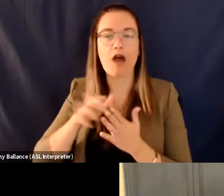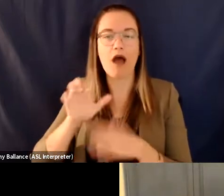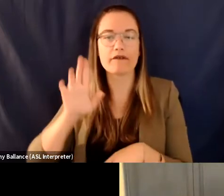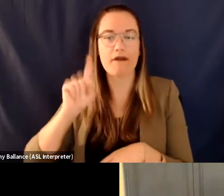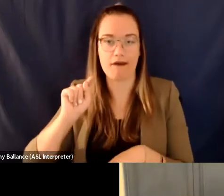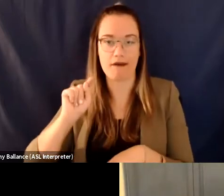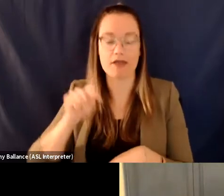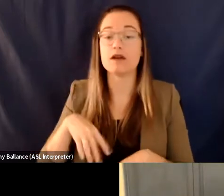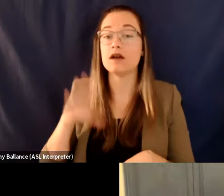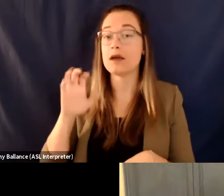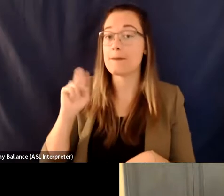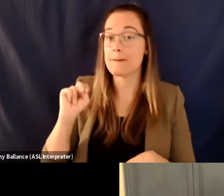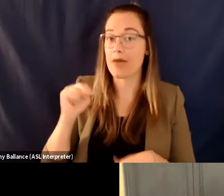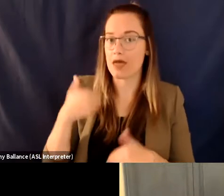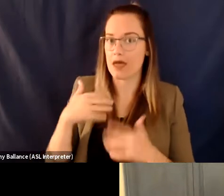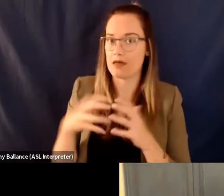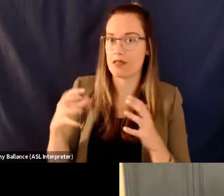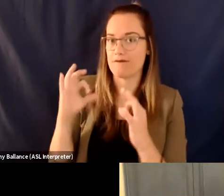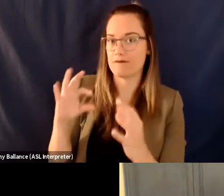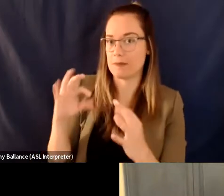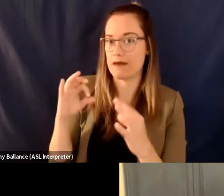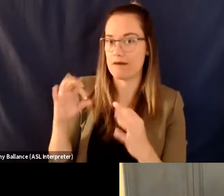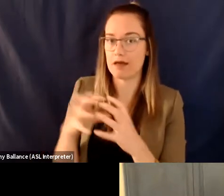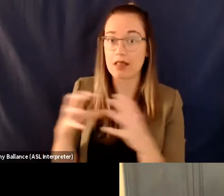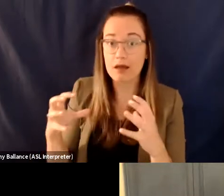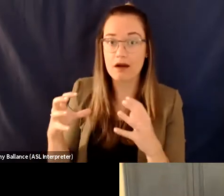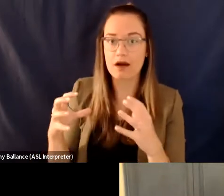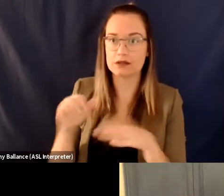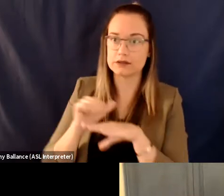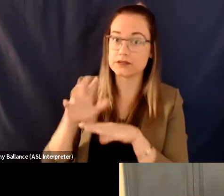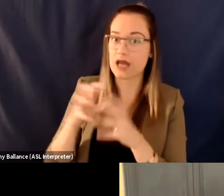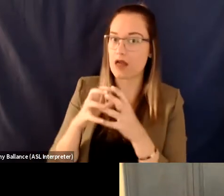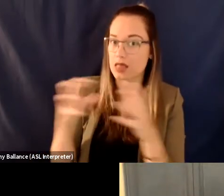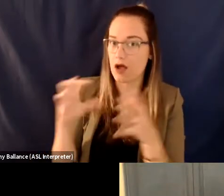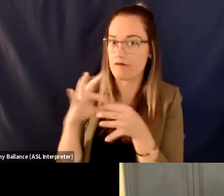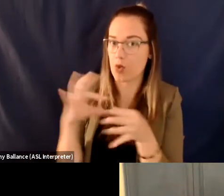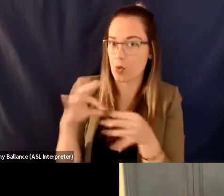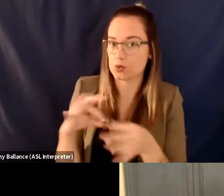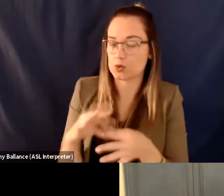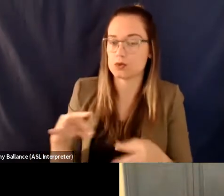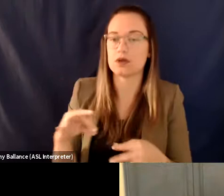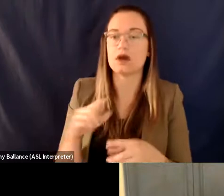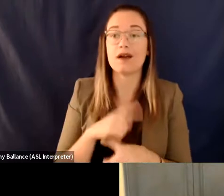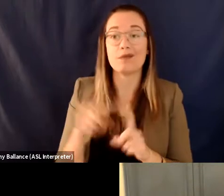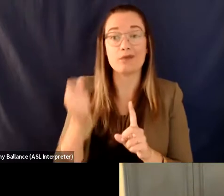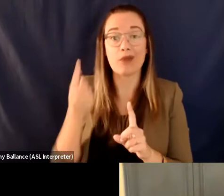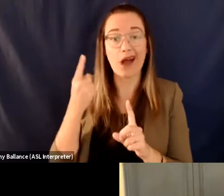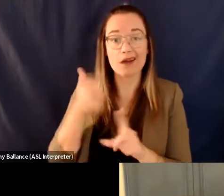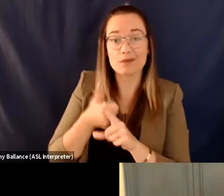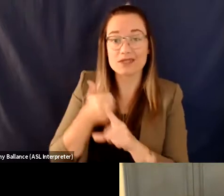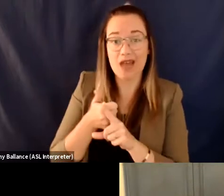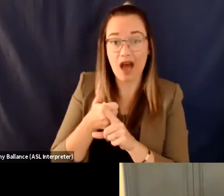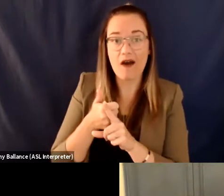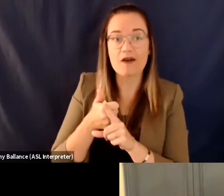Ben in particular had a lot of feedback. He sent us a lot of notes. I think that in his mind, you know, he was the protagonist. And I think